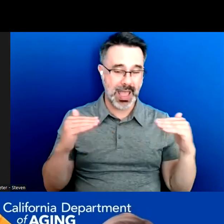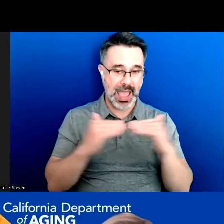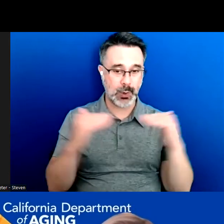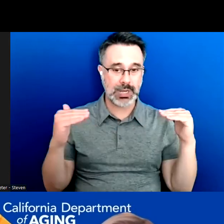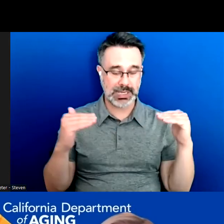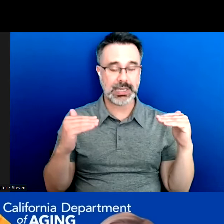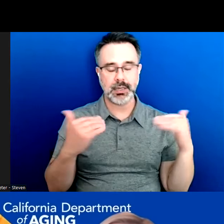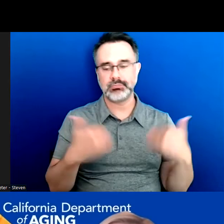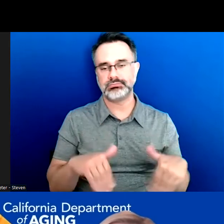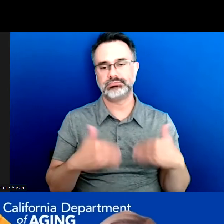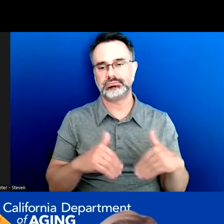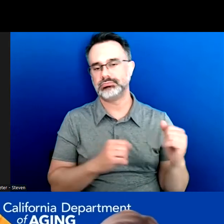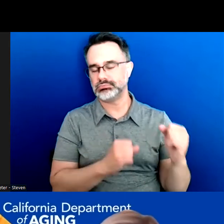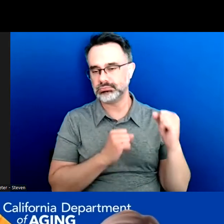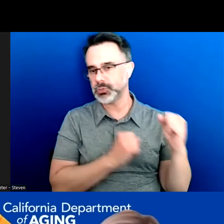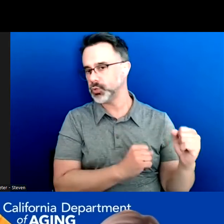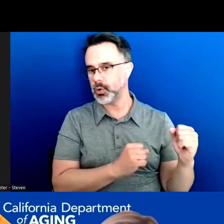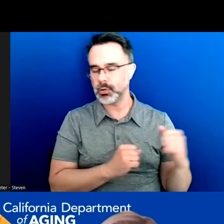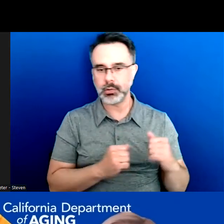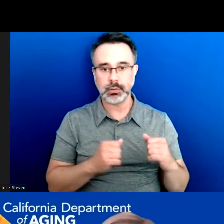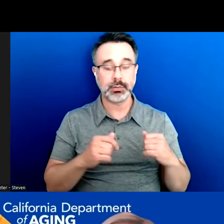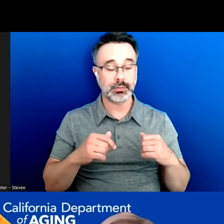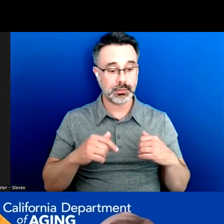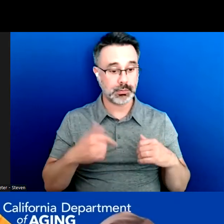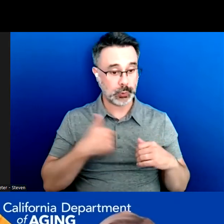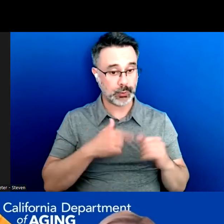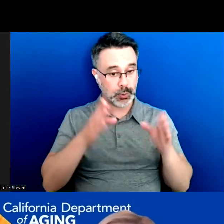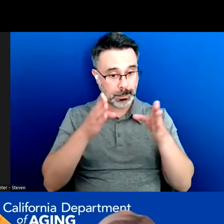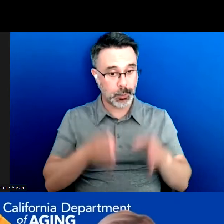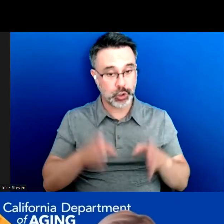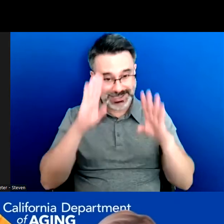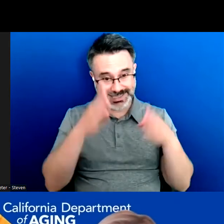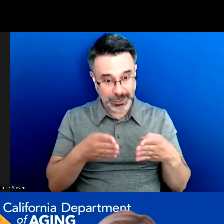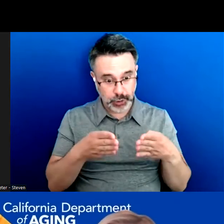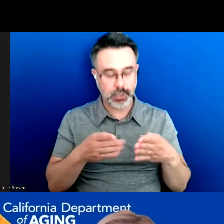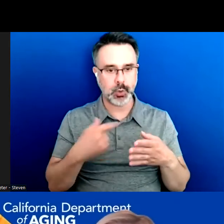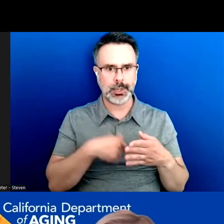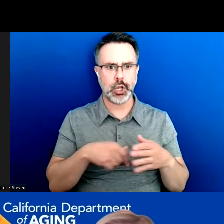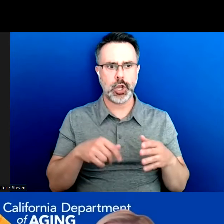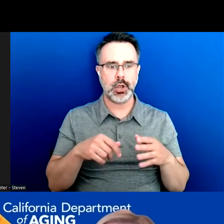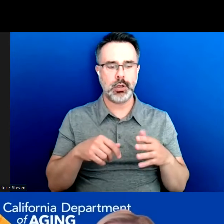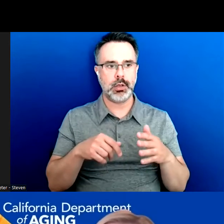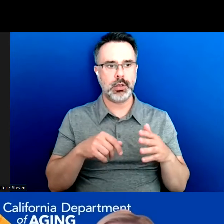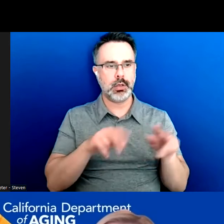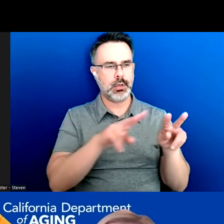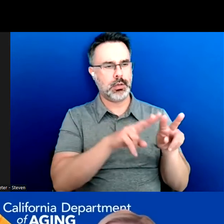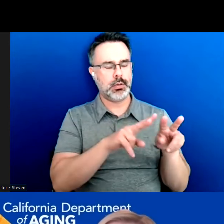to ensure that when we are person-centered, that we are looking at all Californians in how we